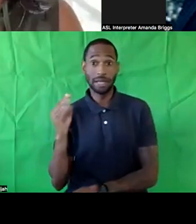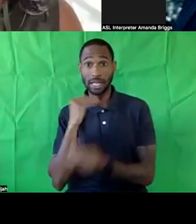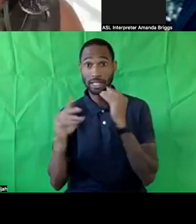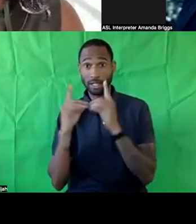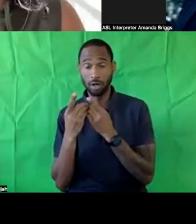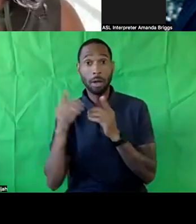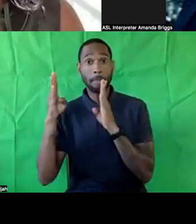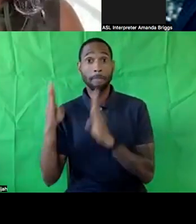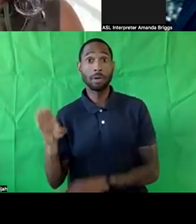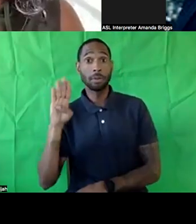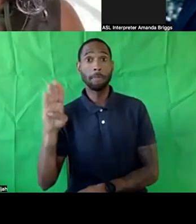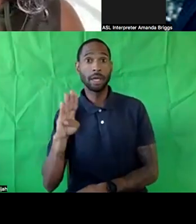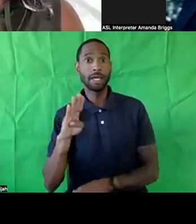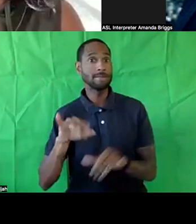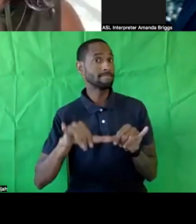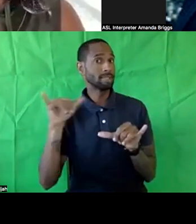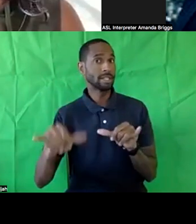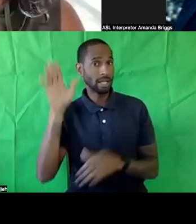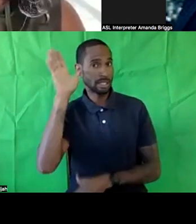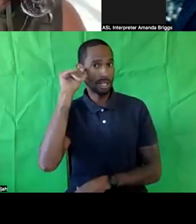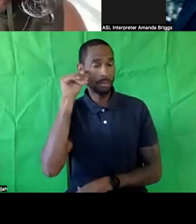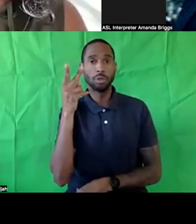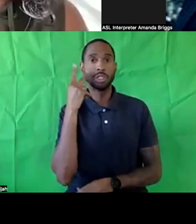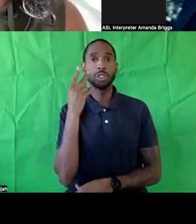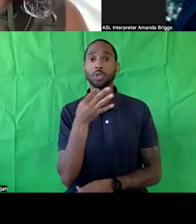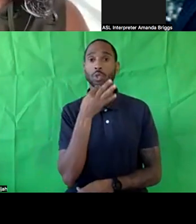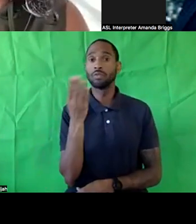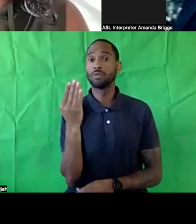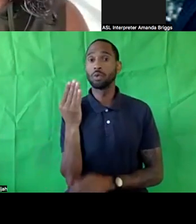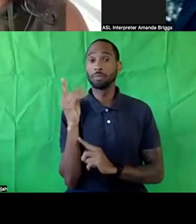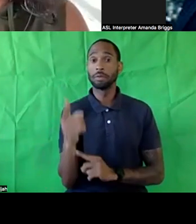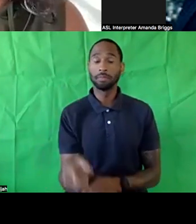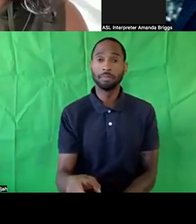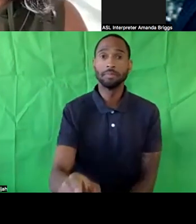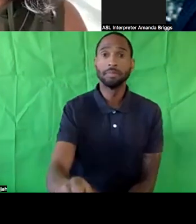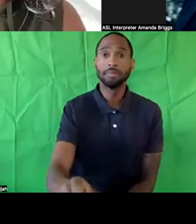your script. We'll see you back in about 14 minutes.